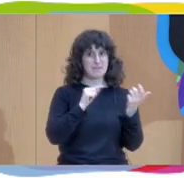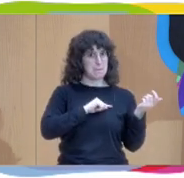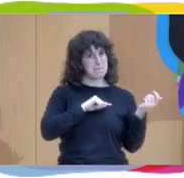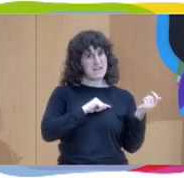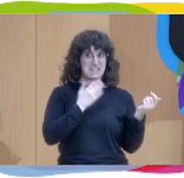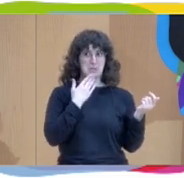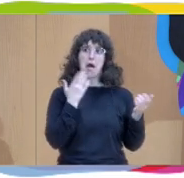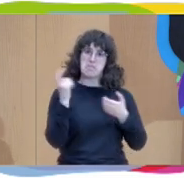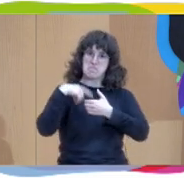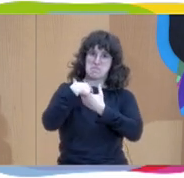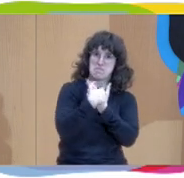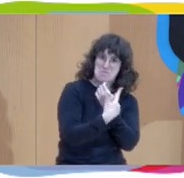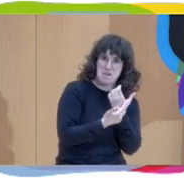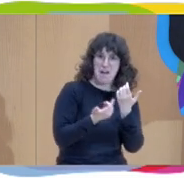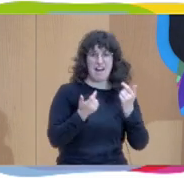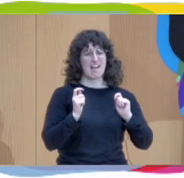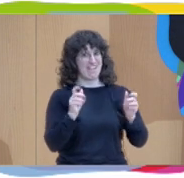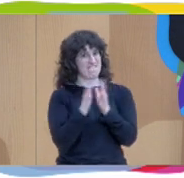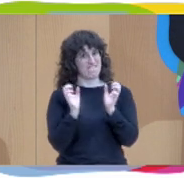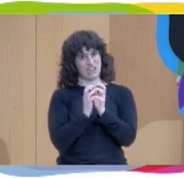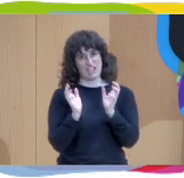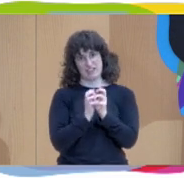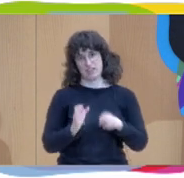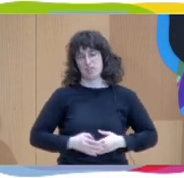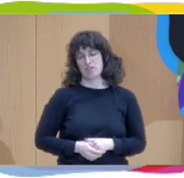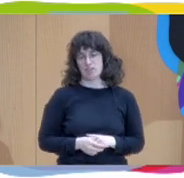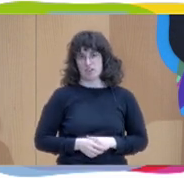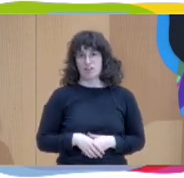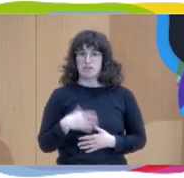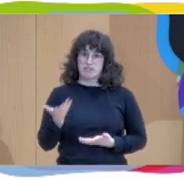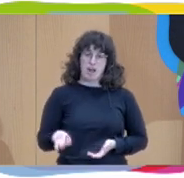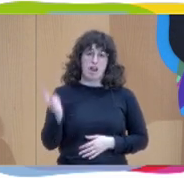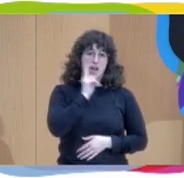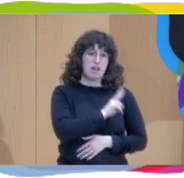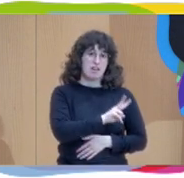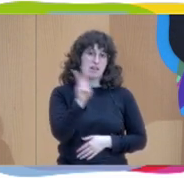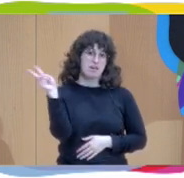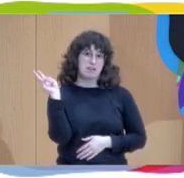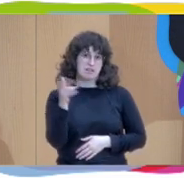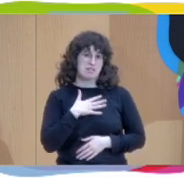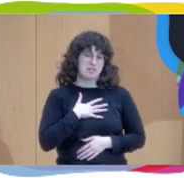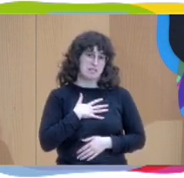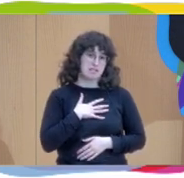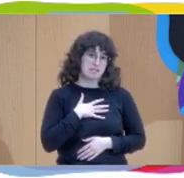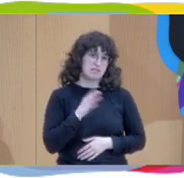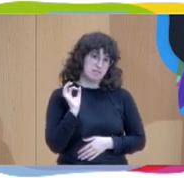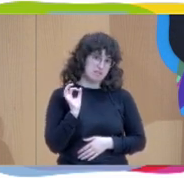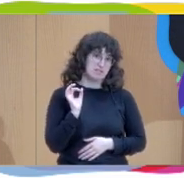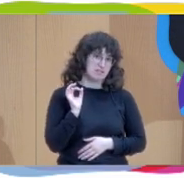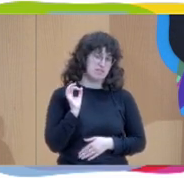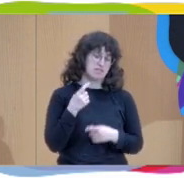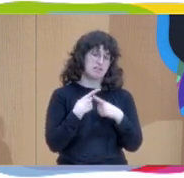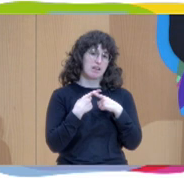participants. And as you can see, as there's a difference between the online sessions